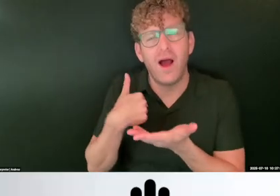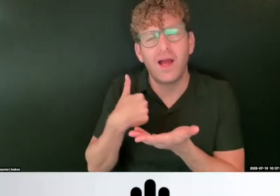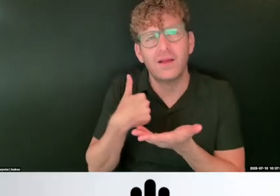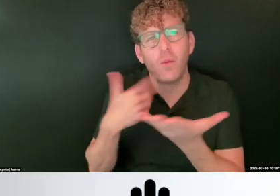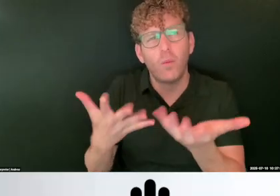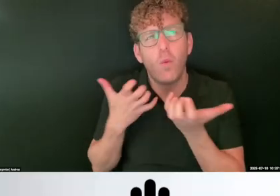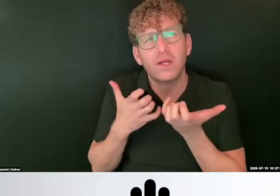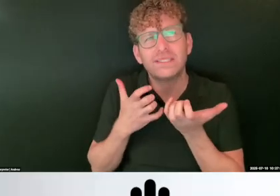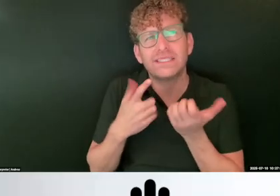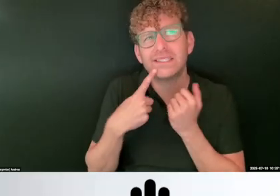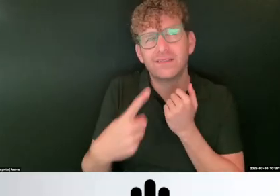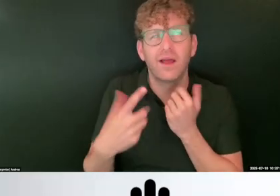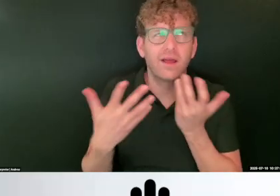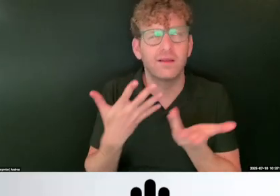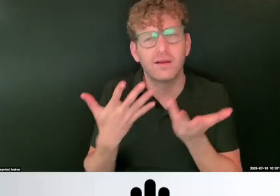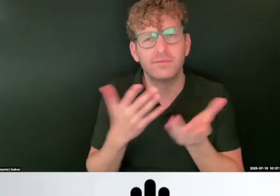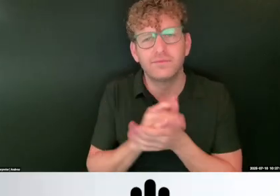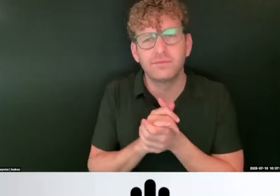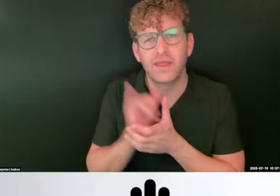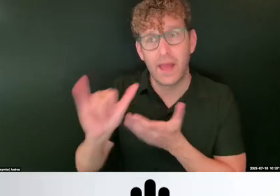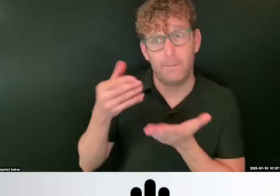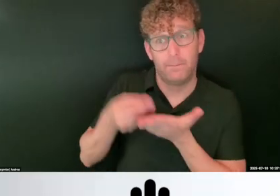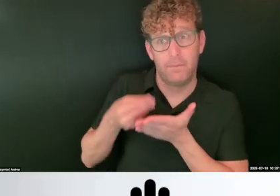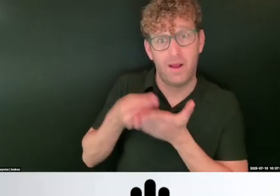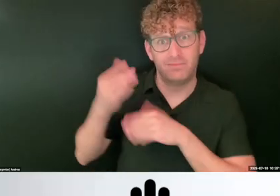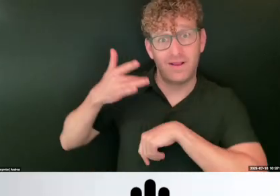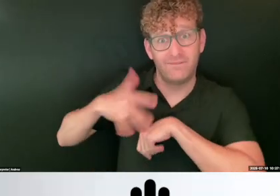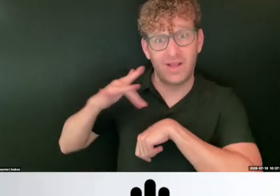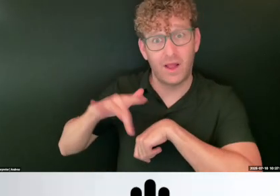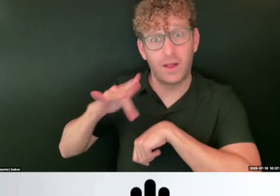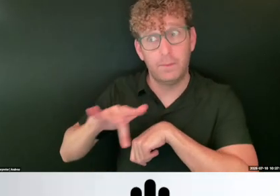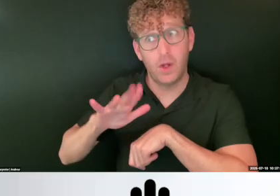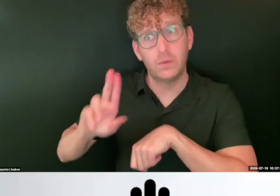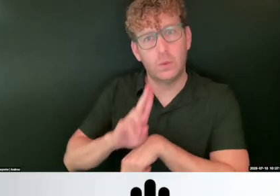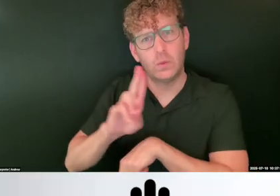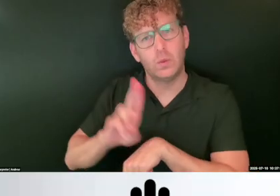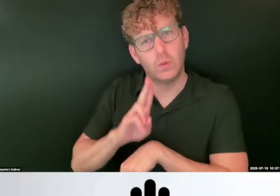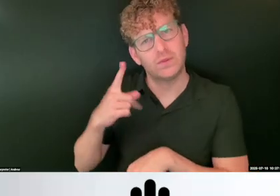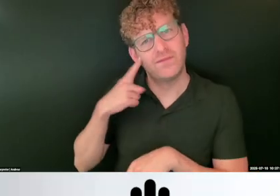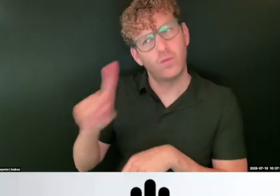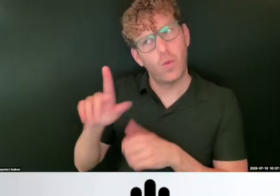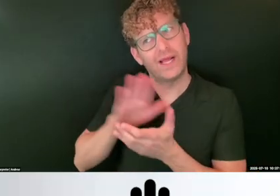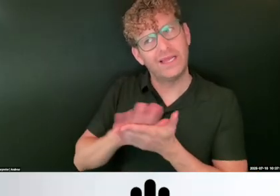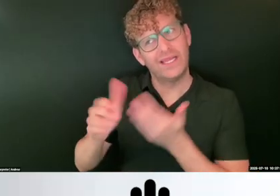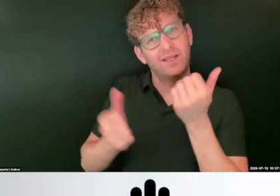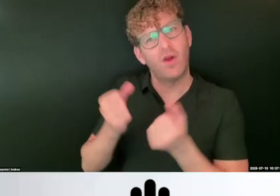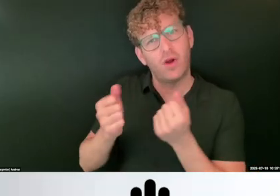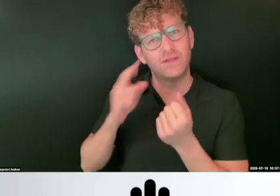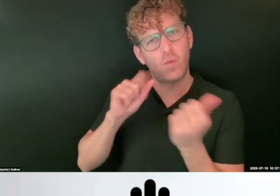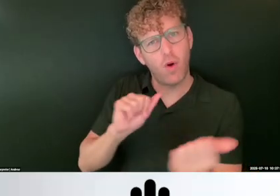money is available to be used for Clean Cars for All, but the districts still